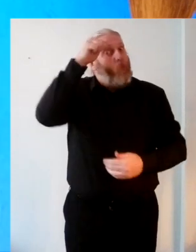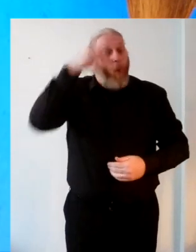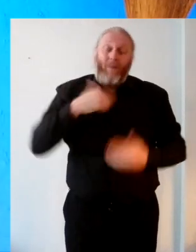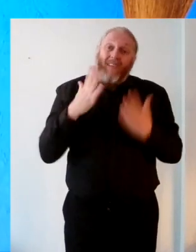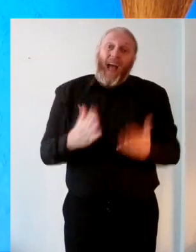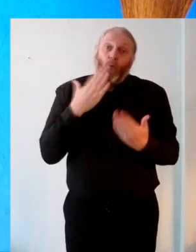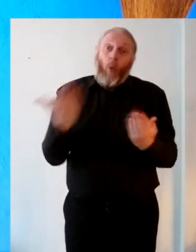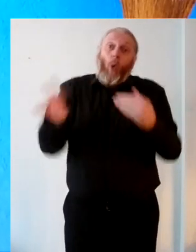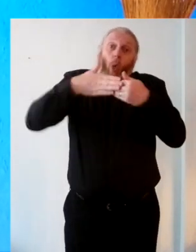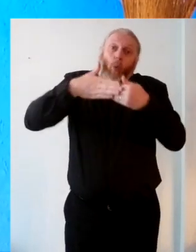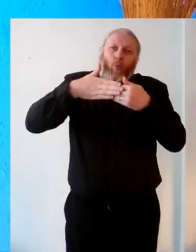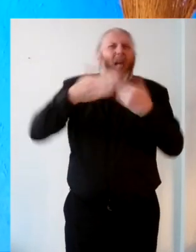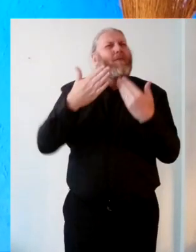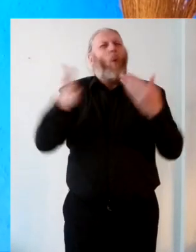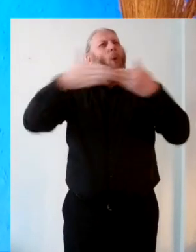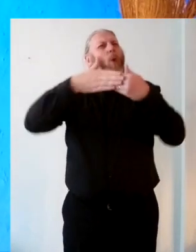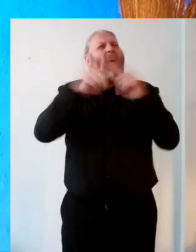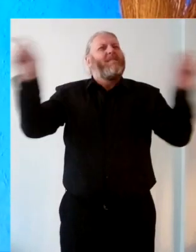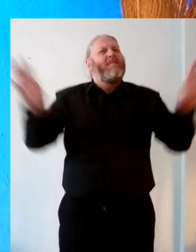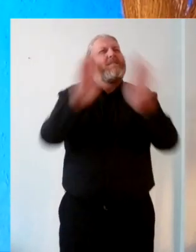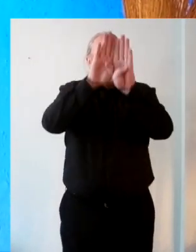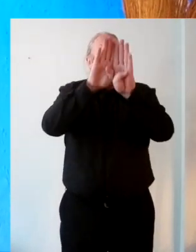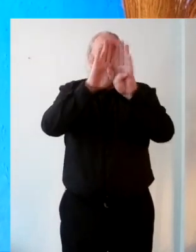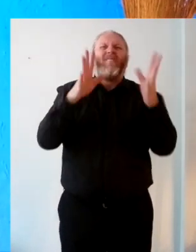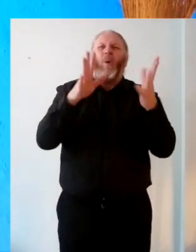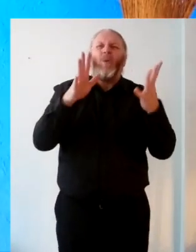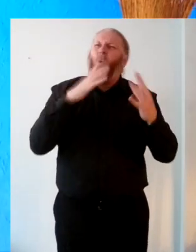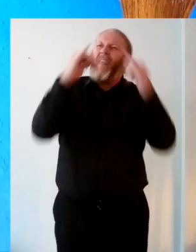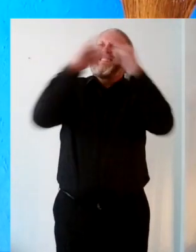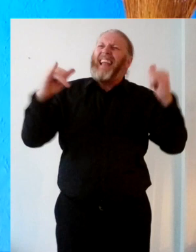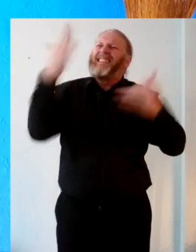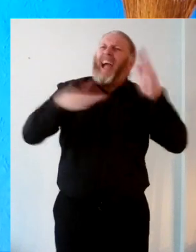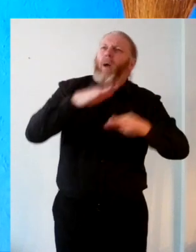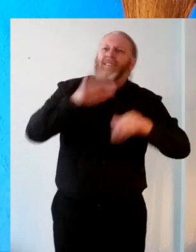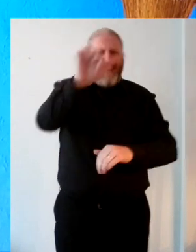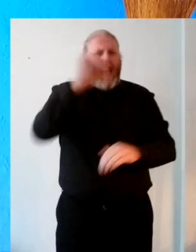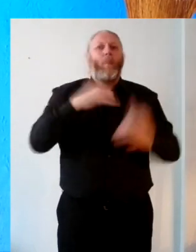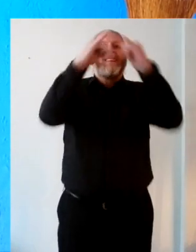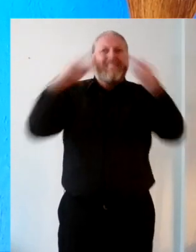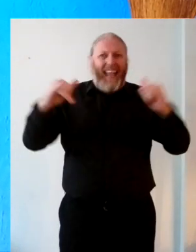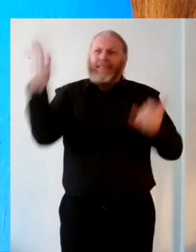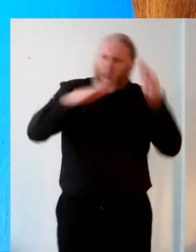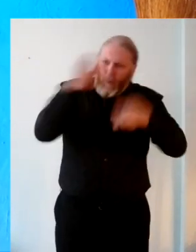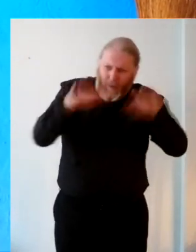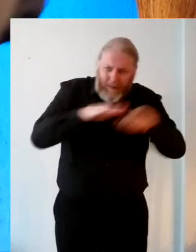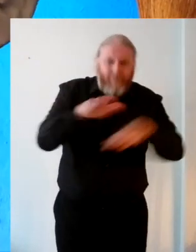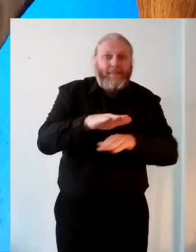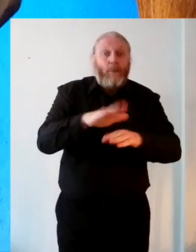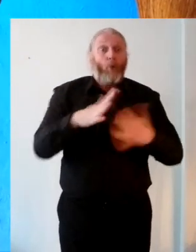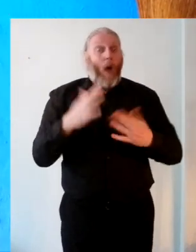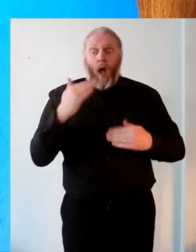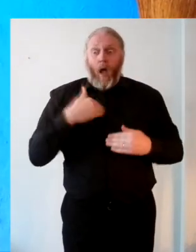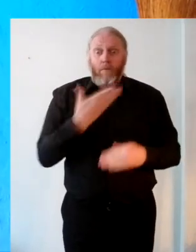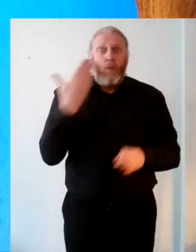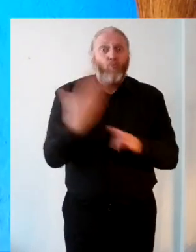close the door for now, or fold the flaps, or take the tent down. Yeah, that's better. We've had to take the tent down, so I didn't have a